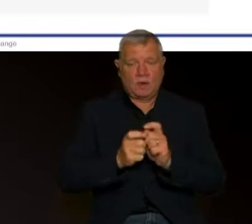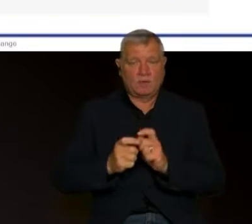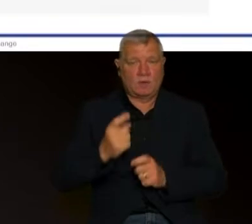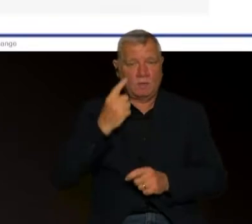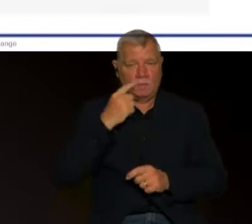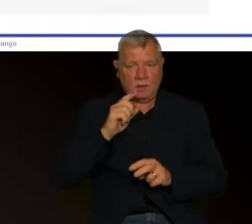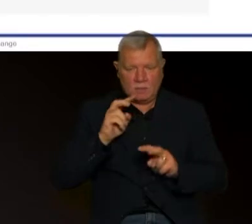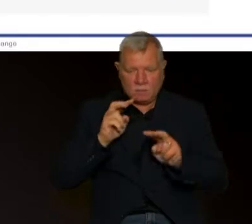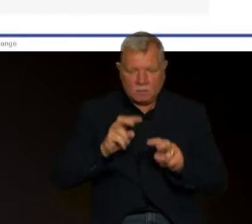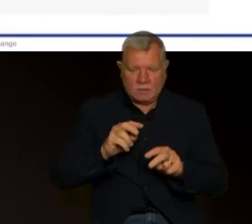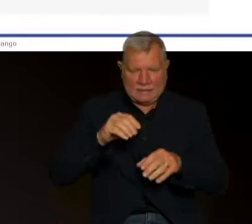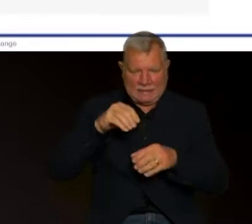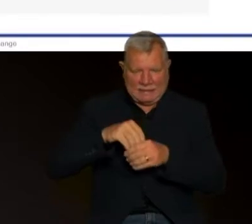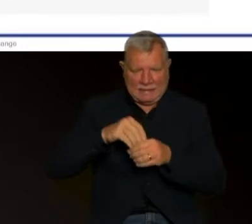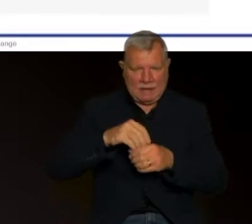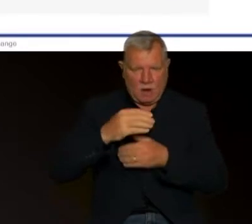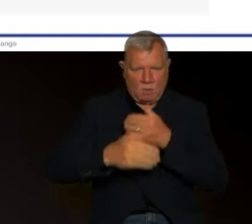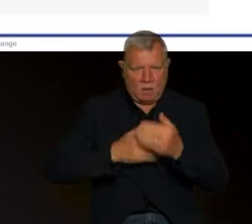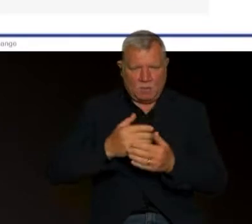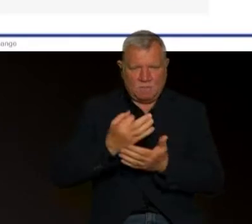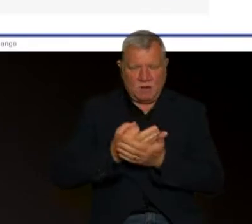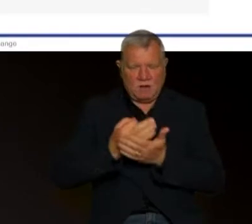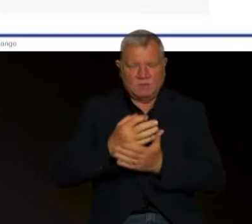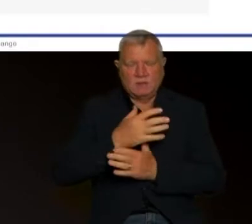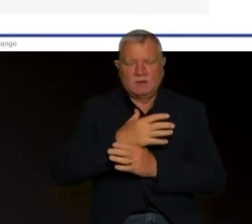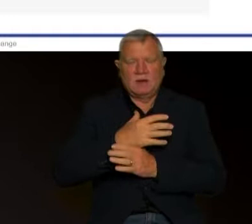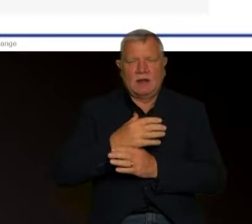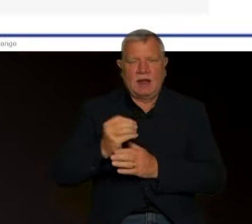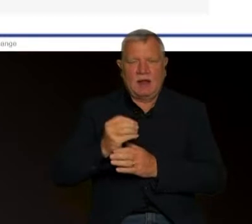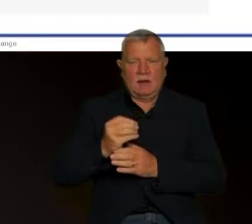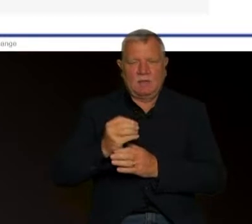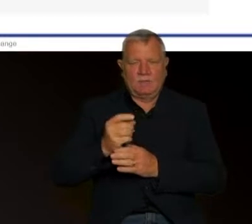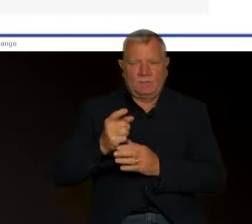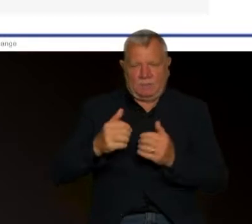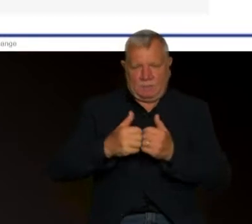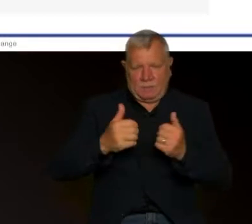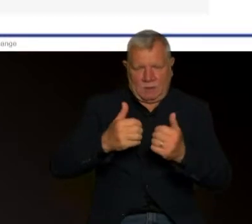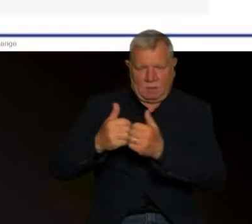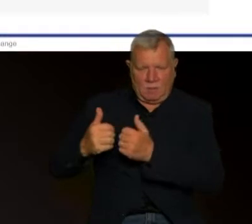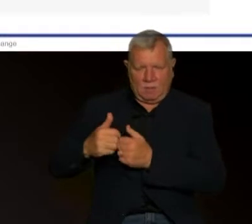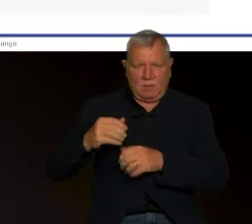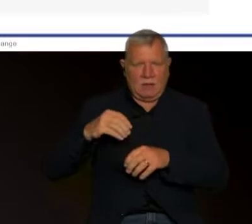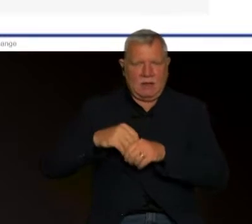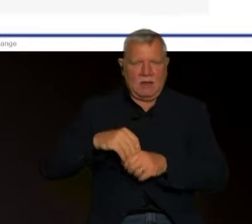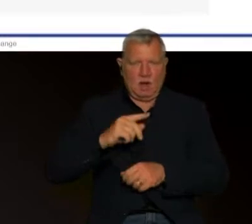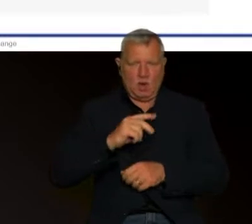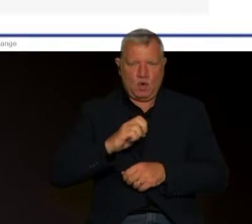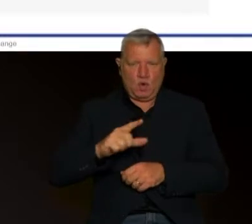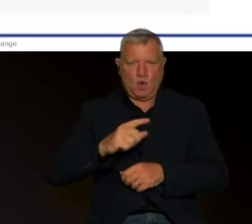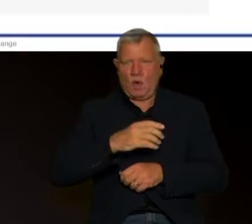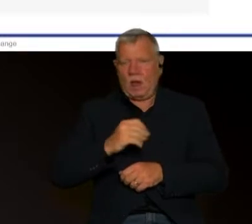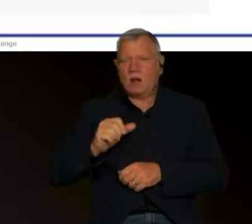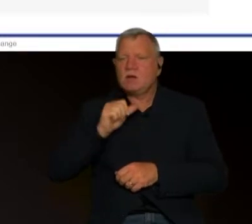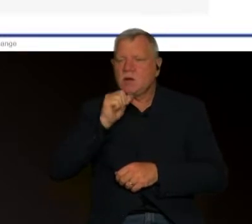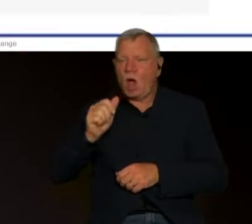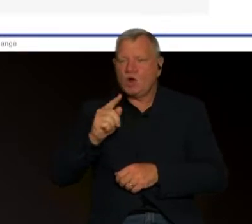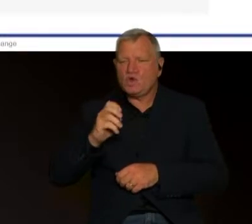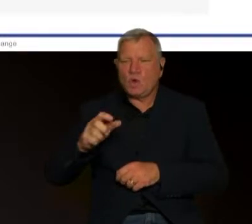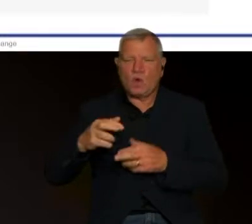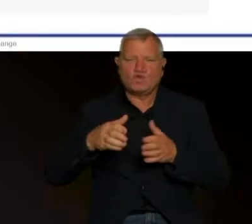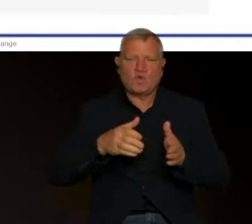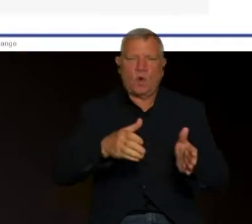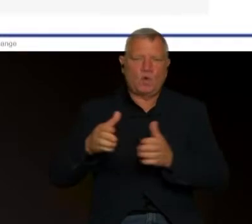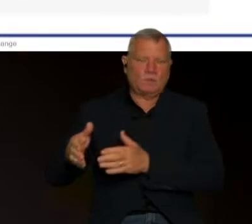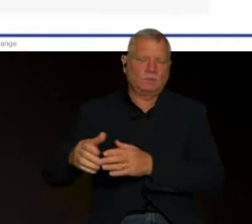by pursuing the internal operational and financial segregation of its responsibilities over toll and non-toll roads, and the